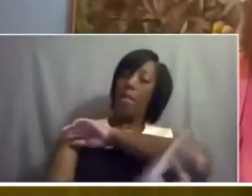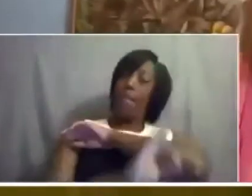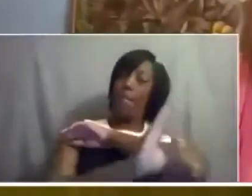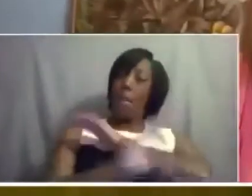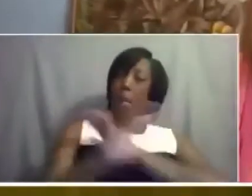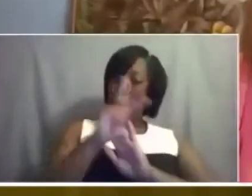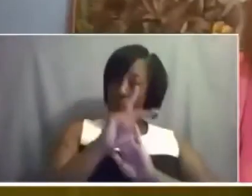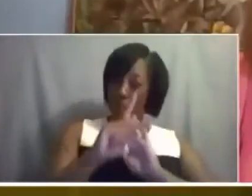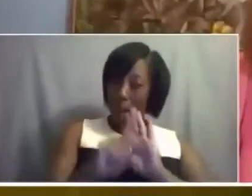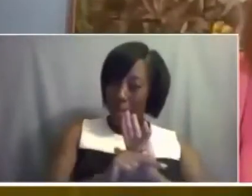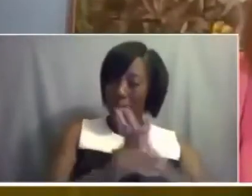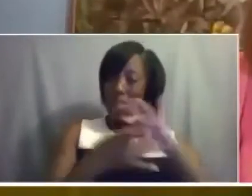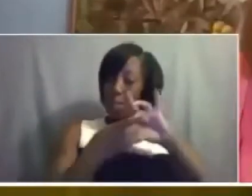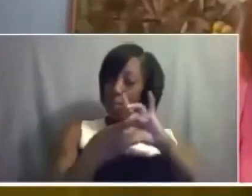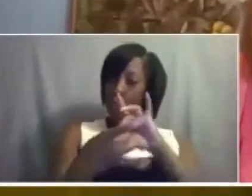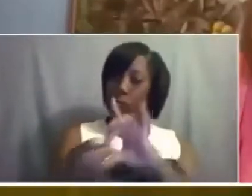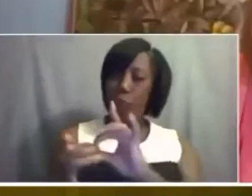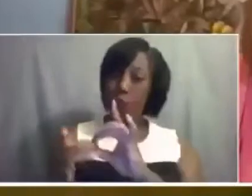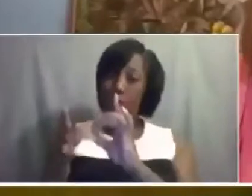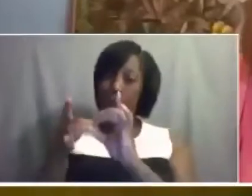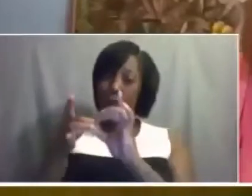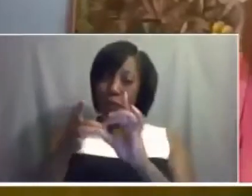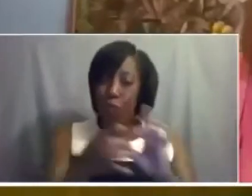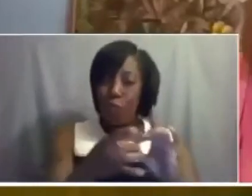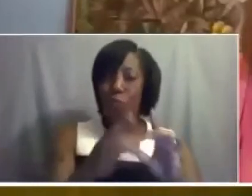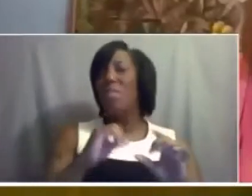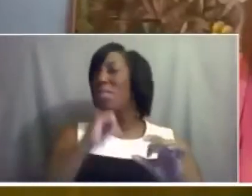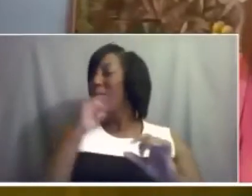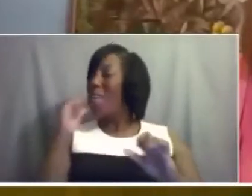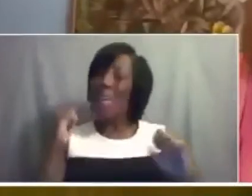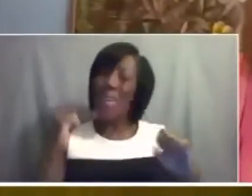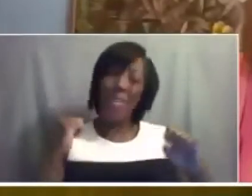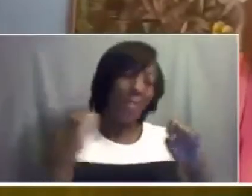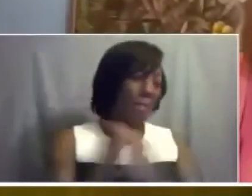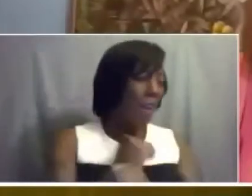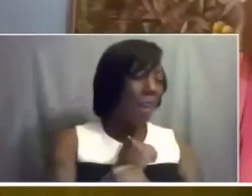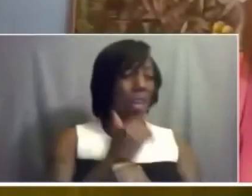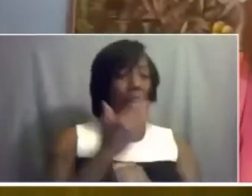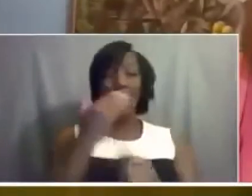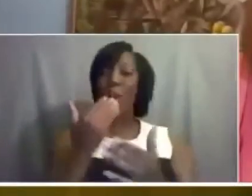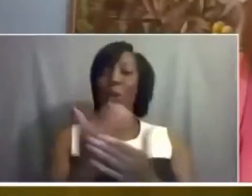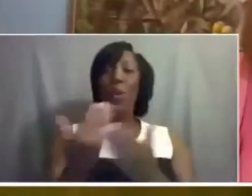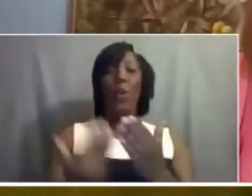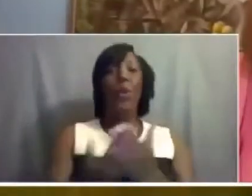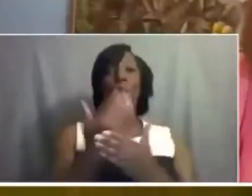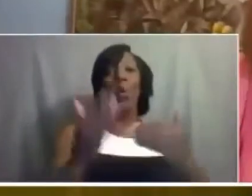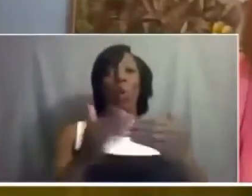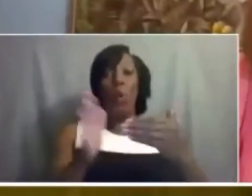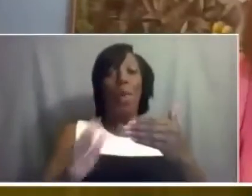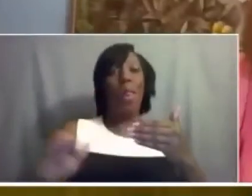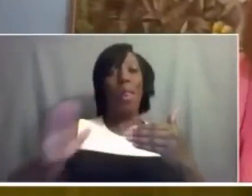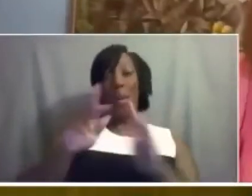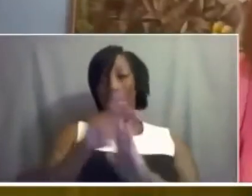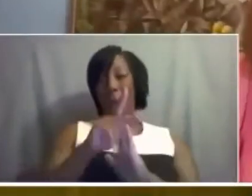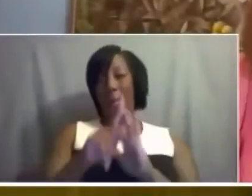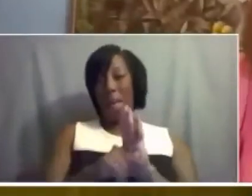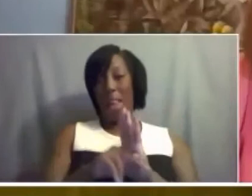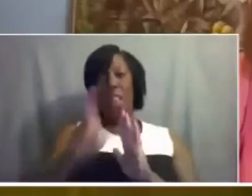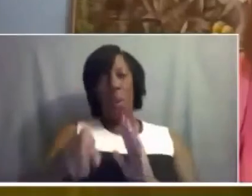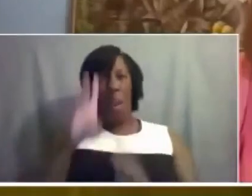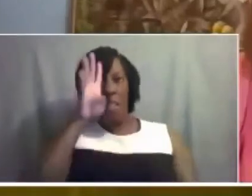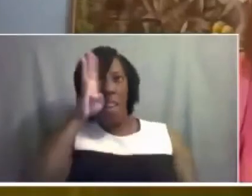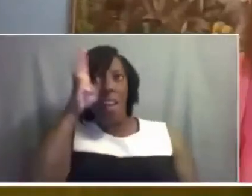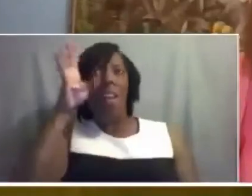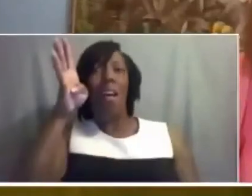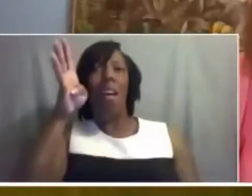on cooperation, nonviolence, and a good new neighbor policy that we have to devise as a way of relating